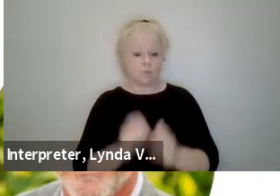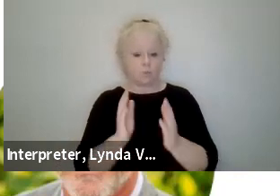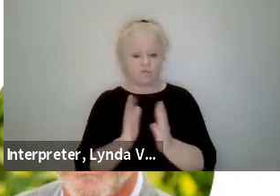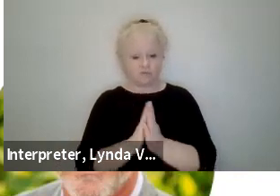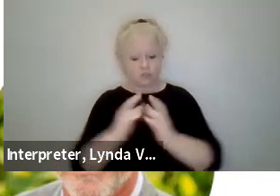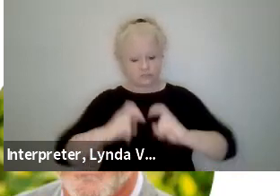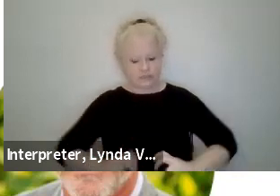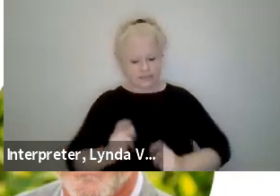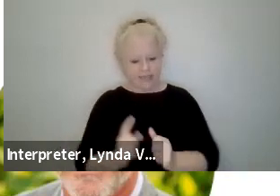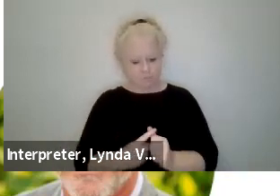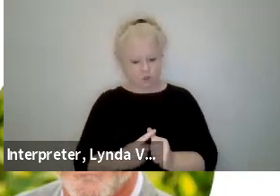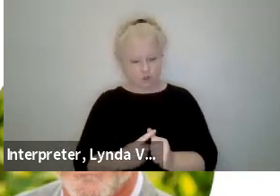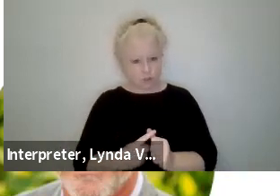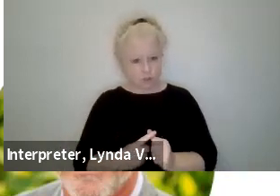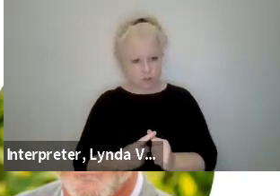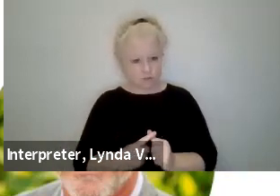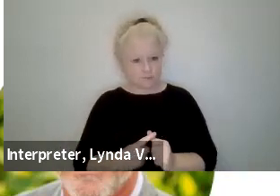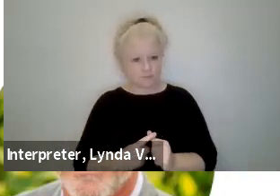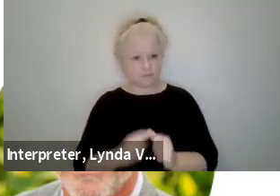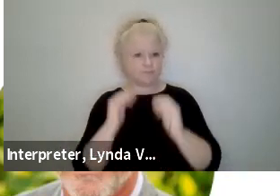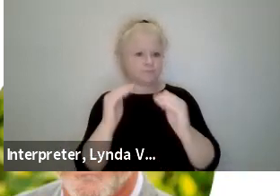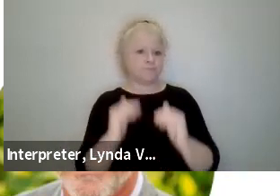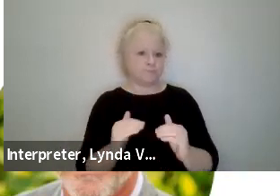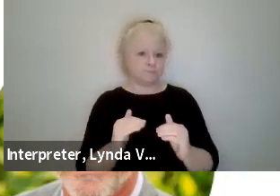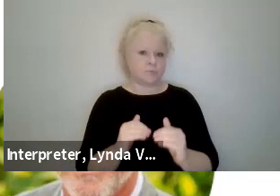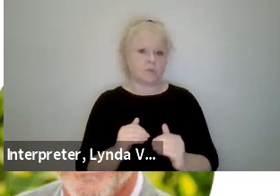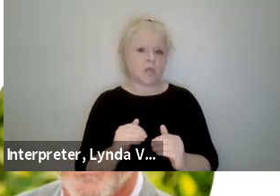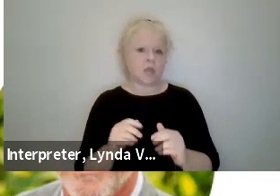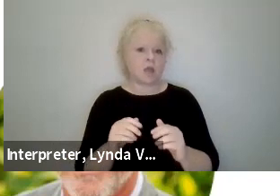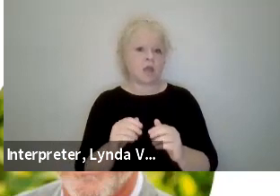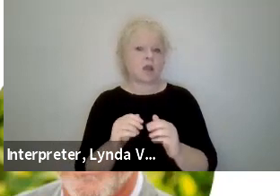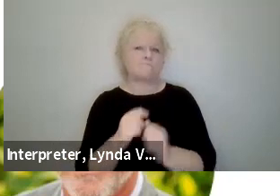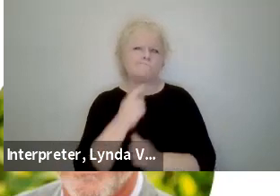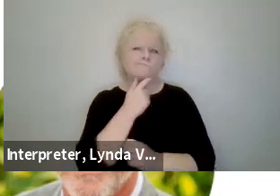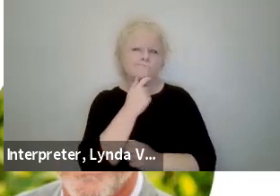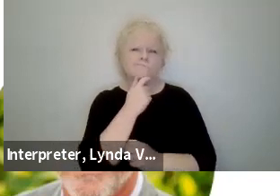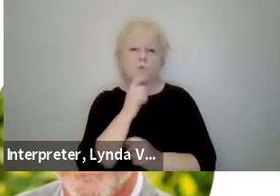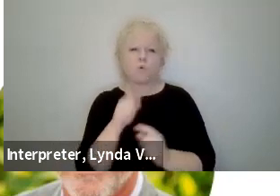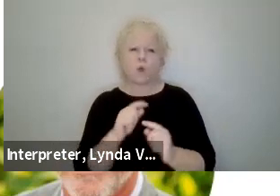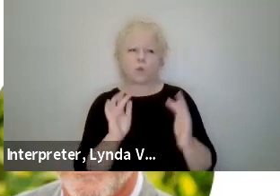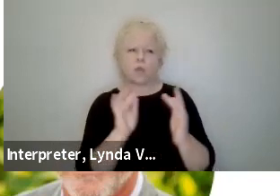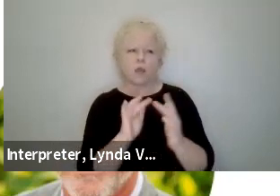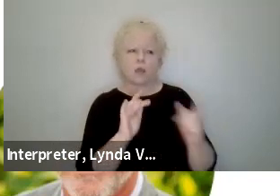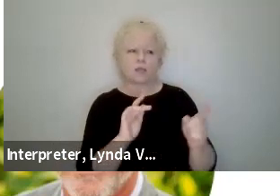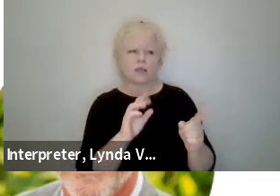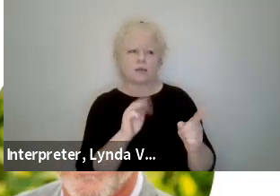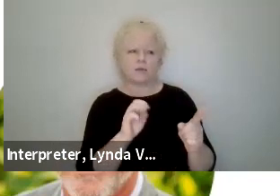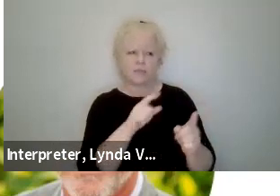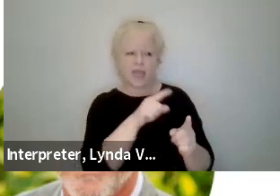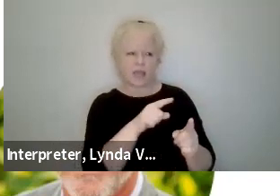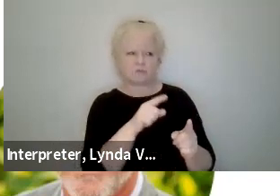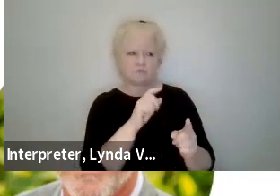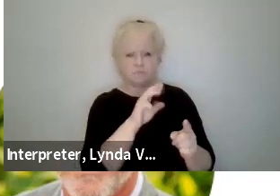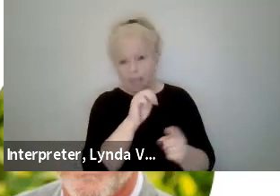that question. The next thing we need to do is we also have to ask, well, when we reach out to this given entity, in this